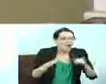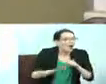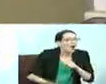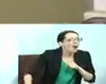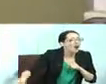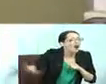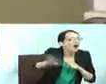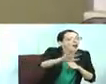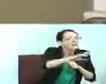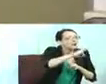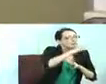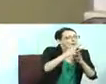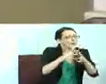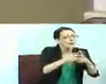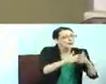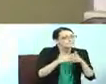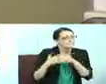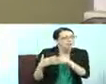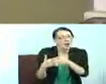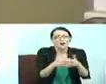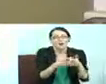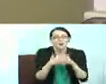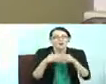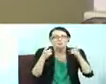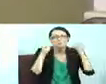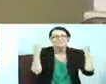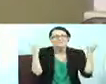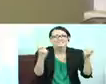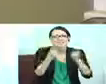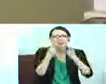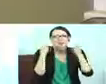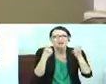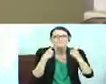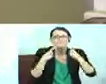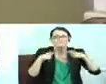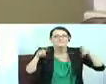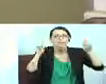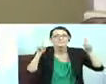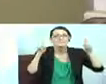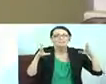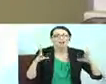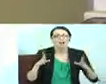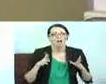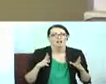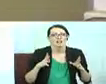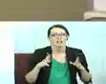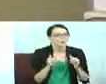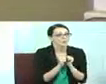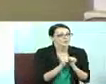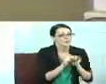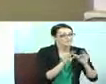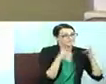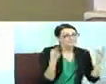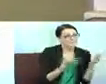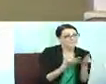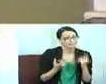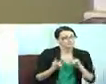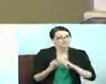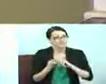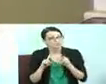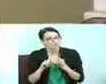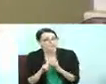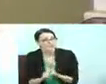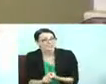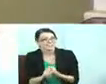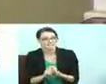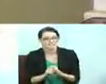America to celebrate that famous holiday with family and friends. And I